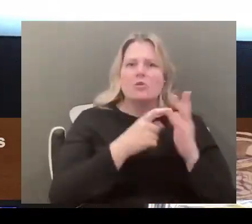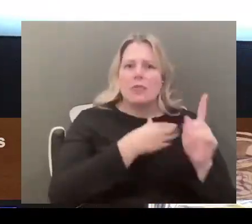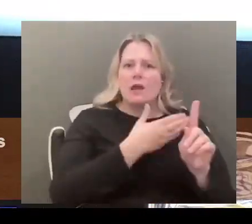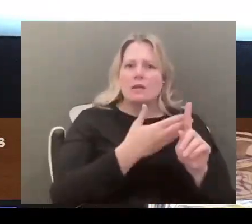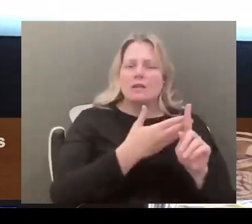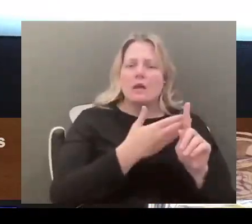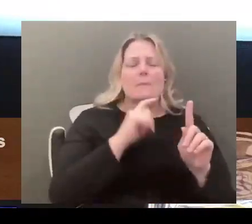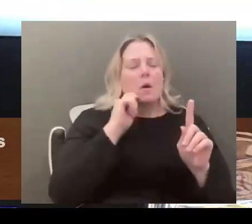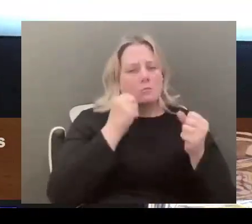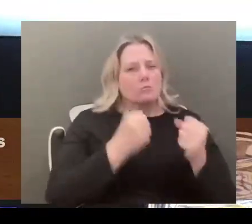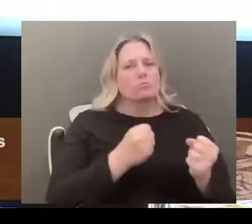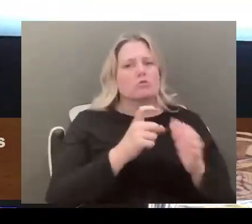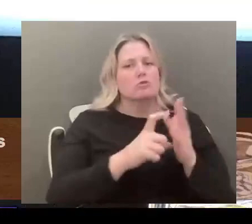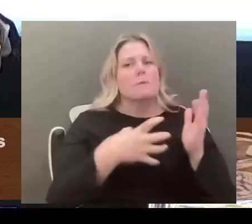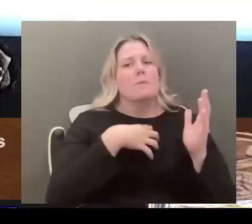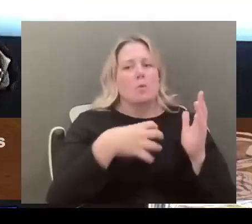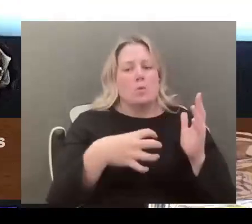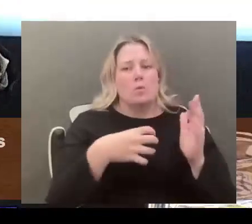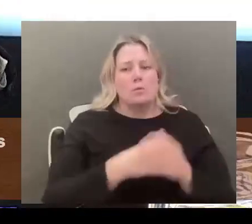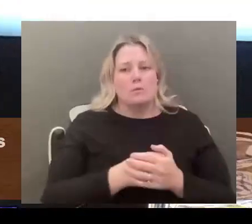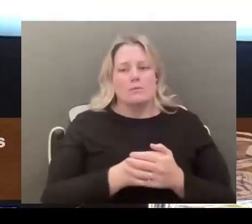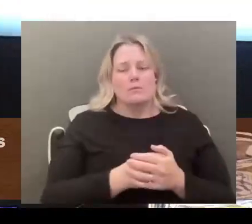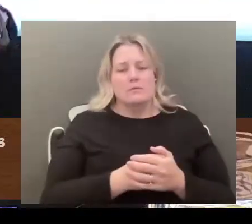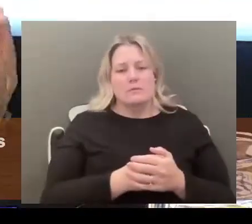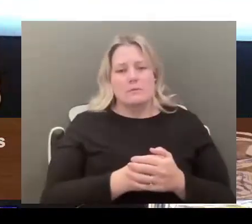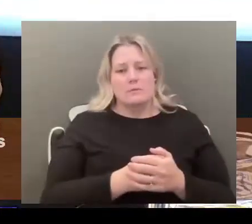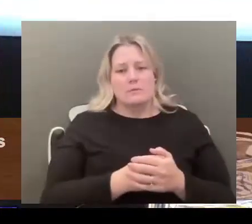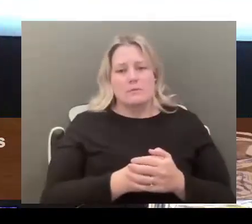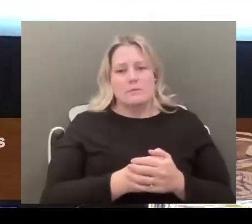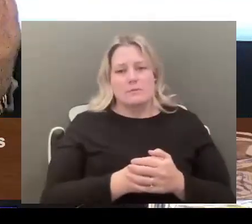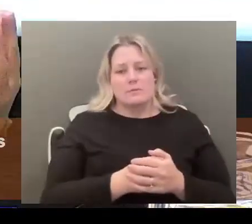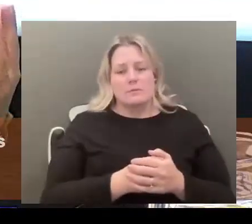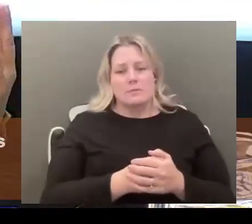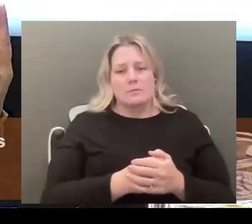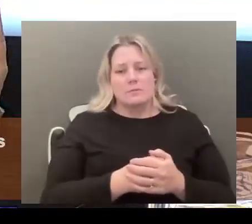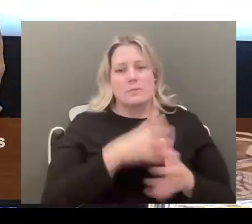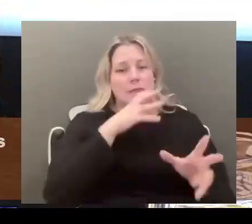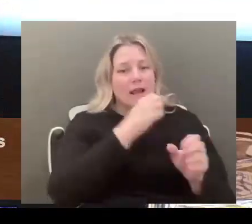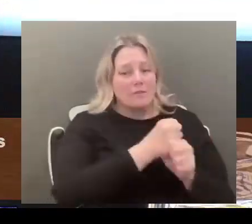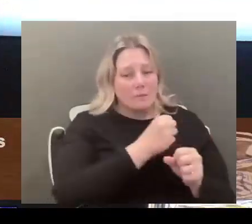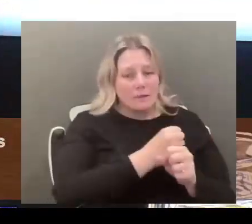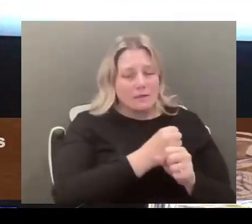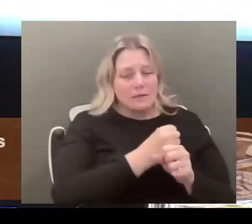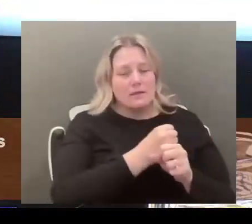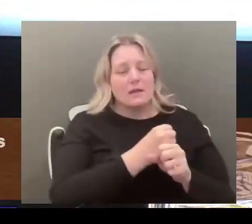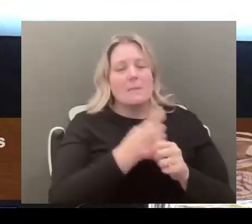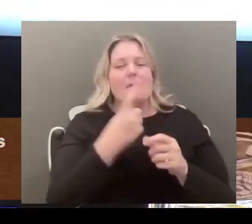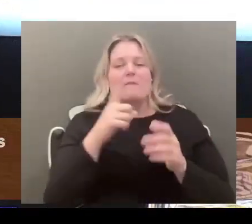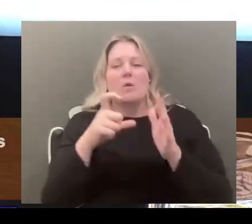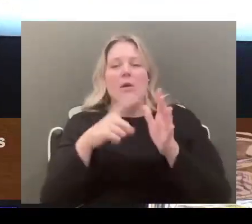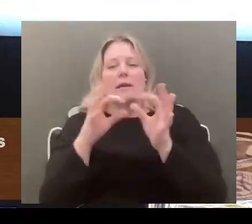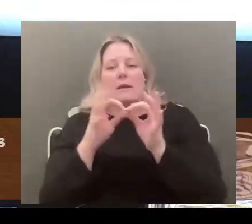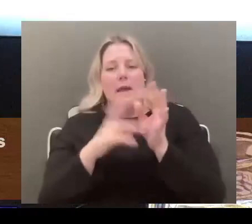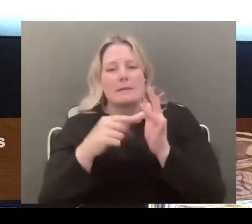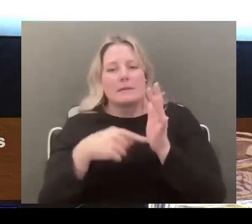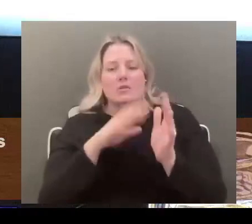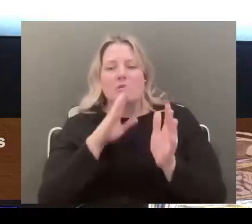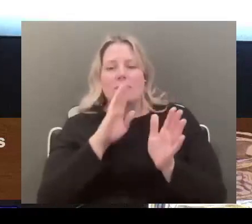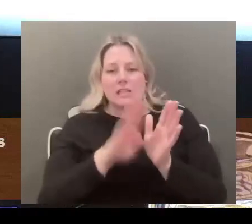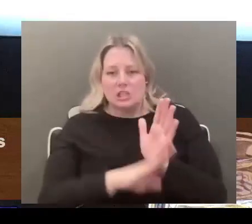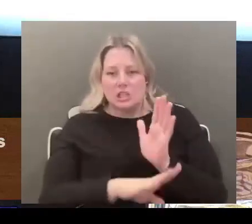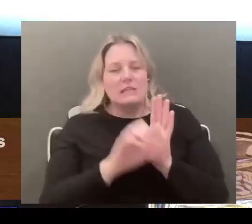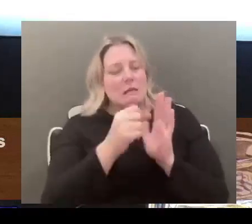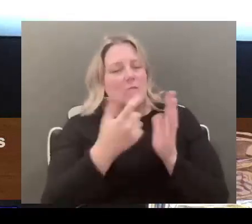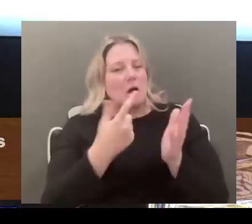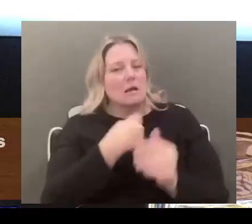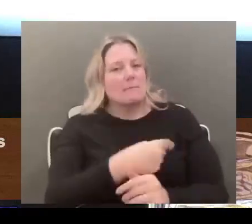within government, within the parameters of cabinet confidentiality. I commit to doing that,